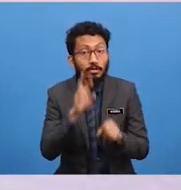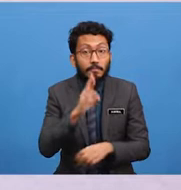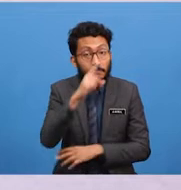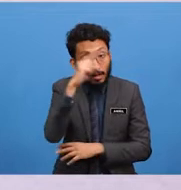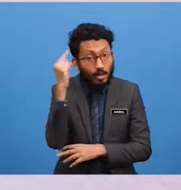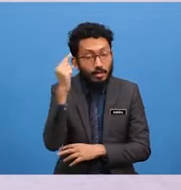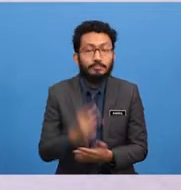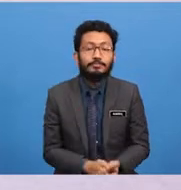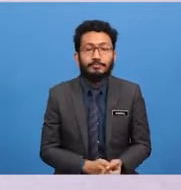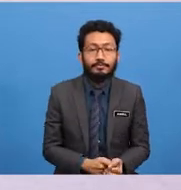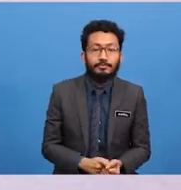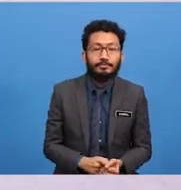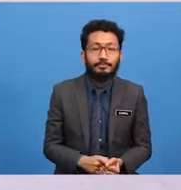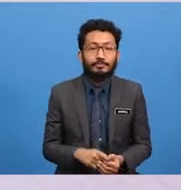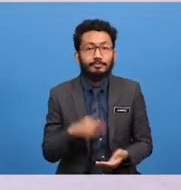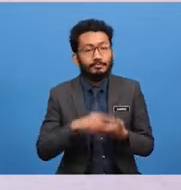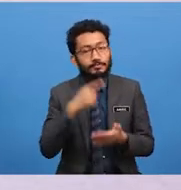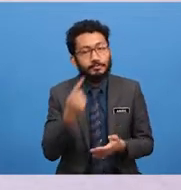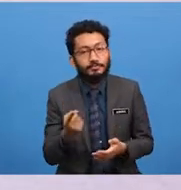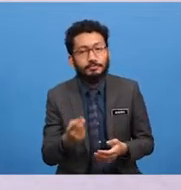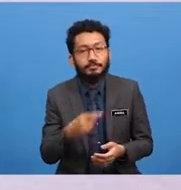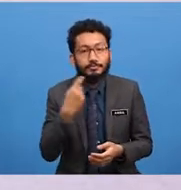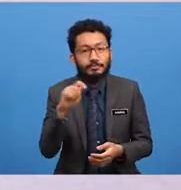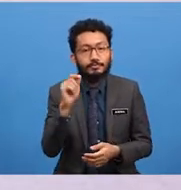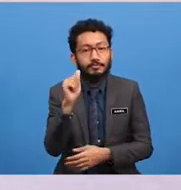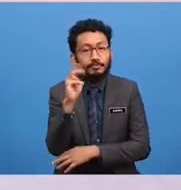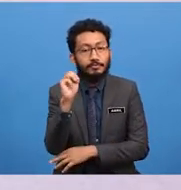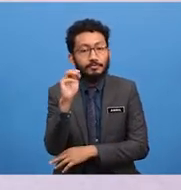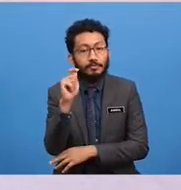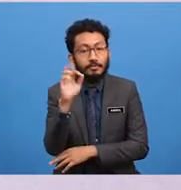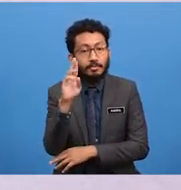Awesome! Can you tell me the materials of the shoes?